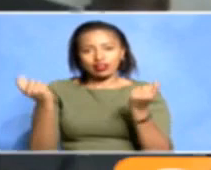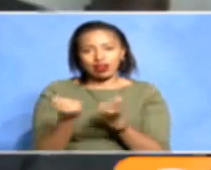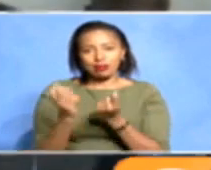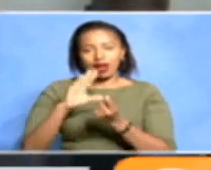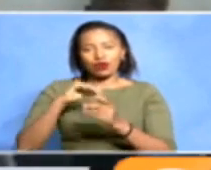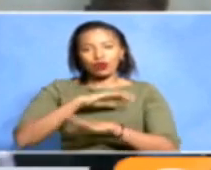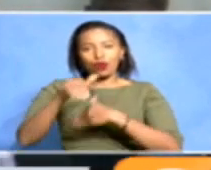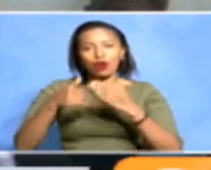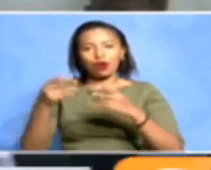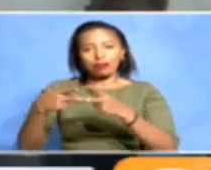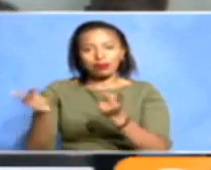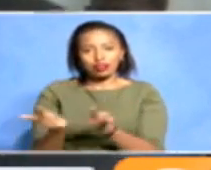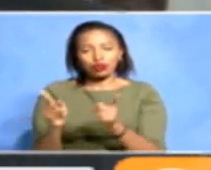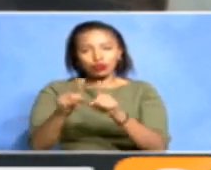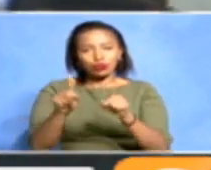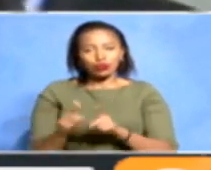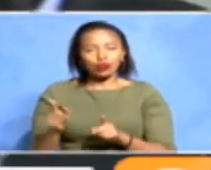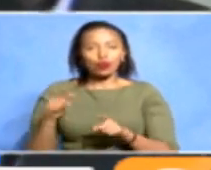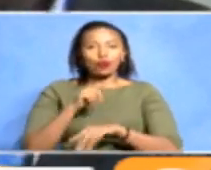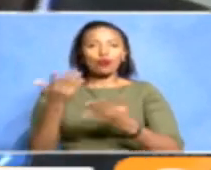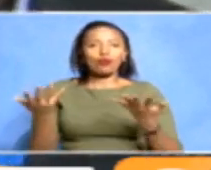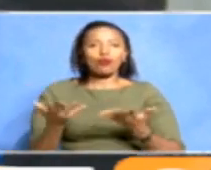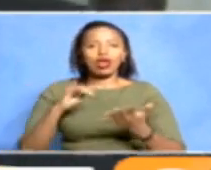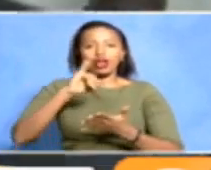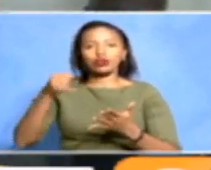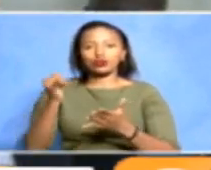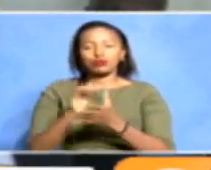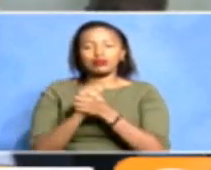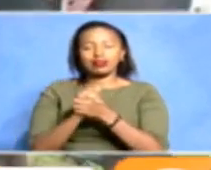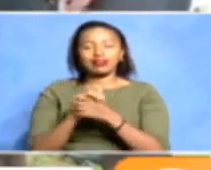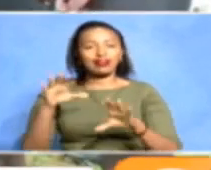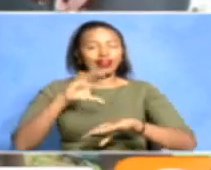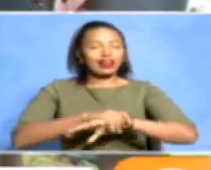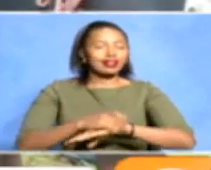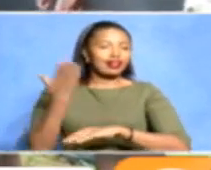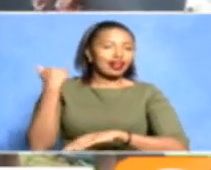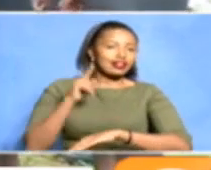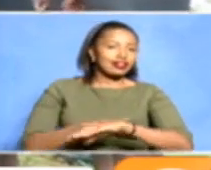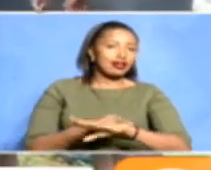Hata penye sisi watu wa Jubilee hatukupata kura kwa ile elections iliyopita.